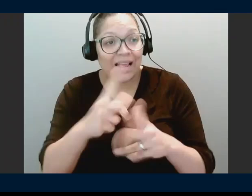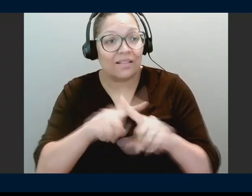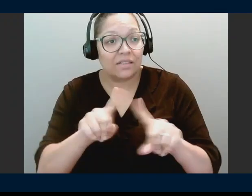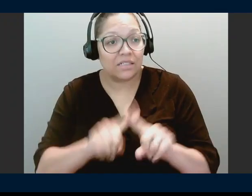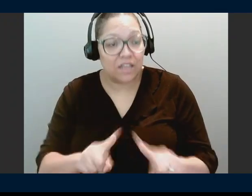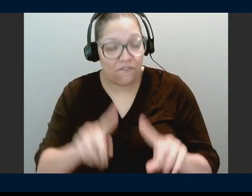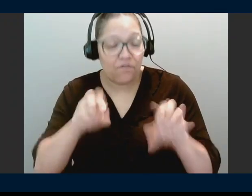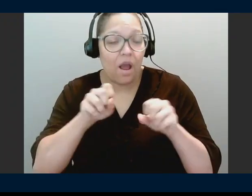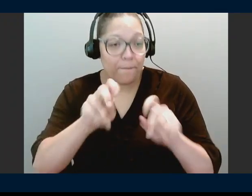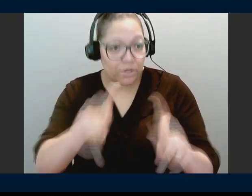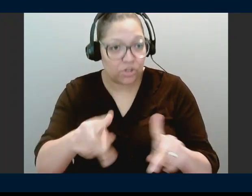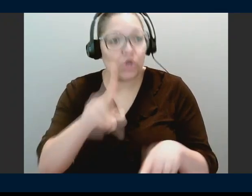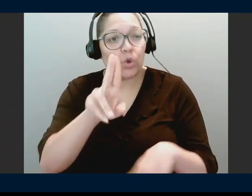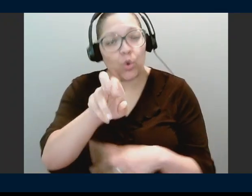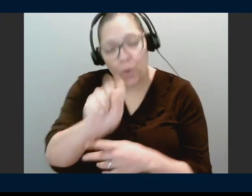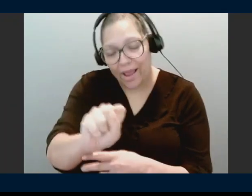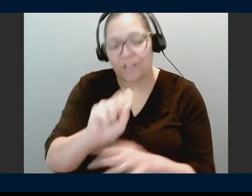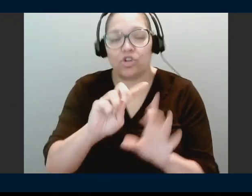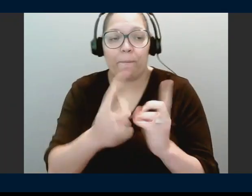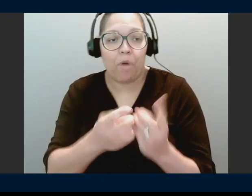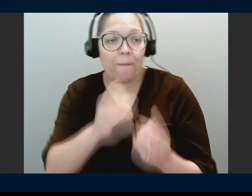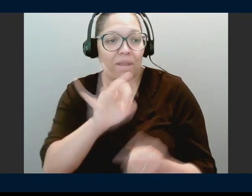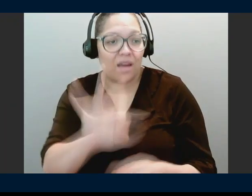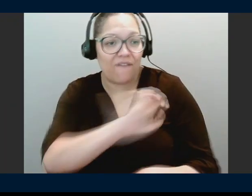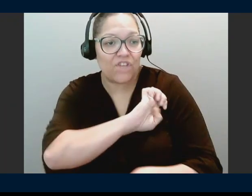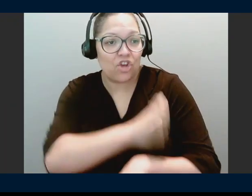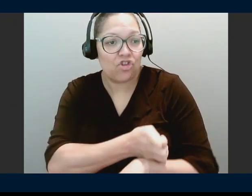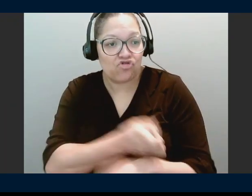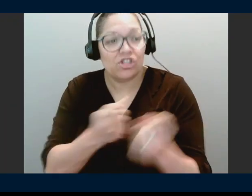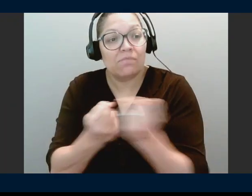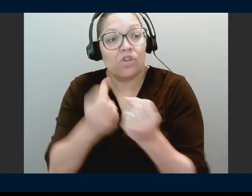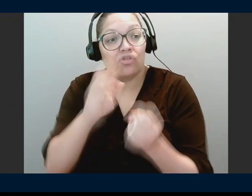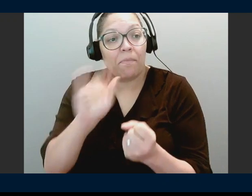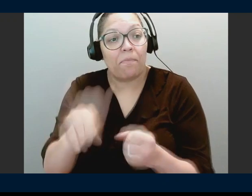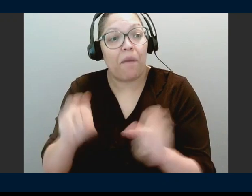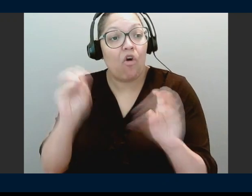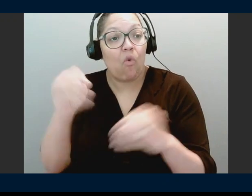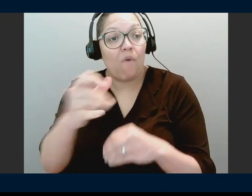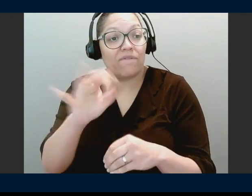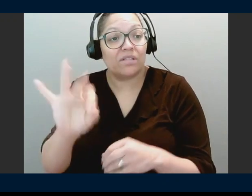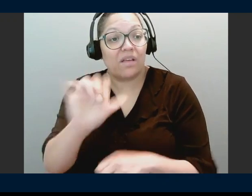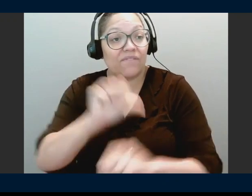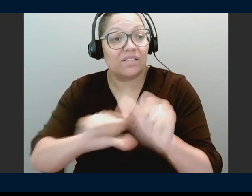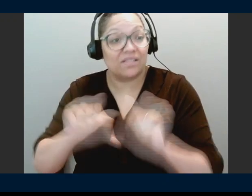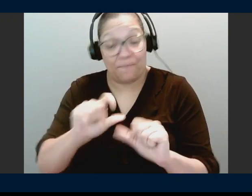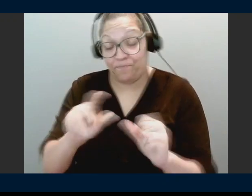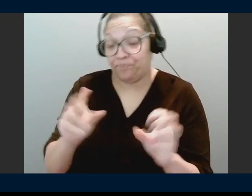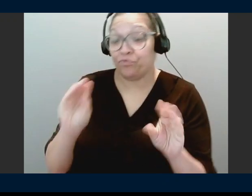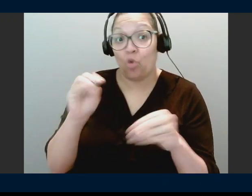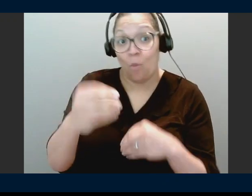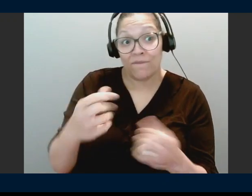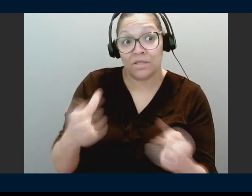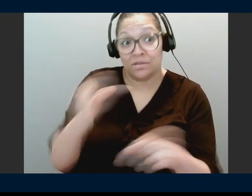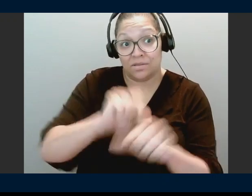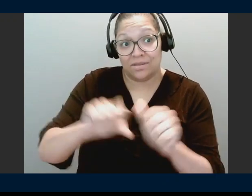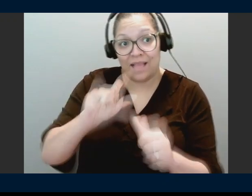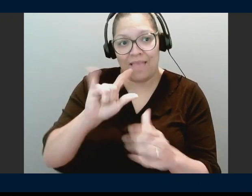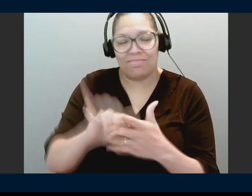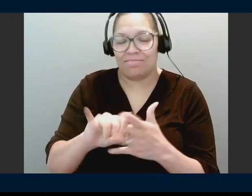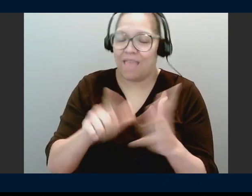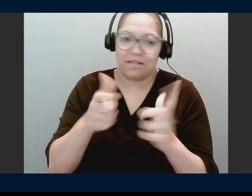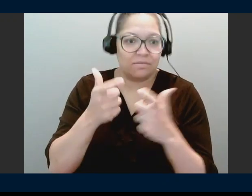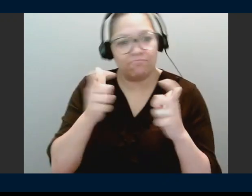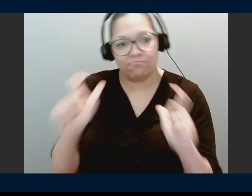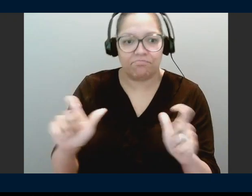Department of Energy, sponsored by the Office of Science. The Office of Science is the largest supporter of basic physical science research in